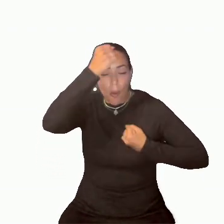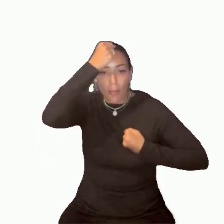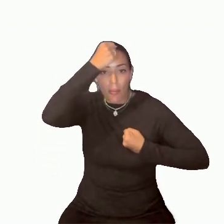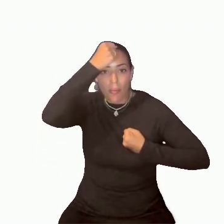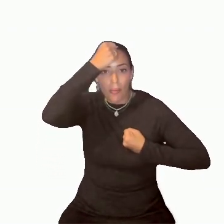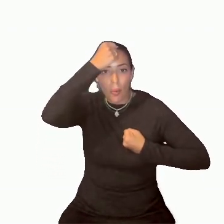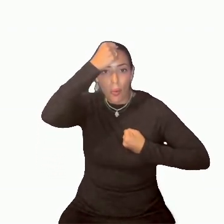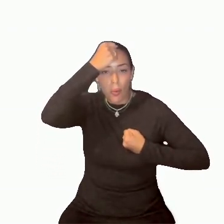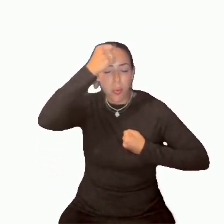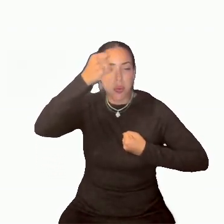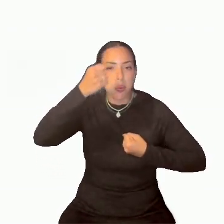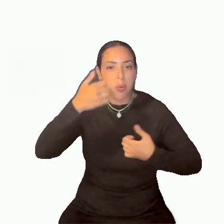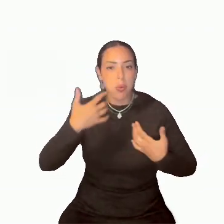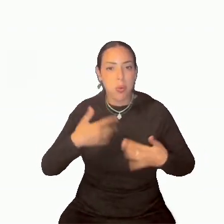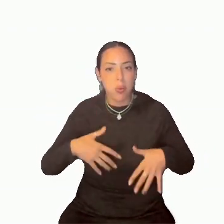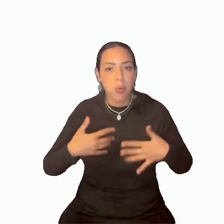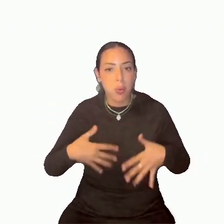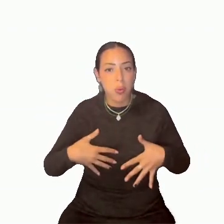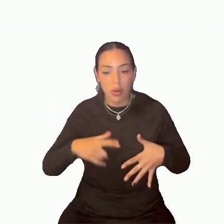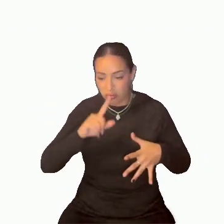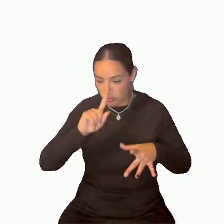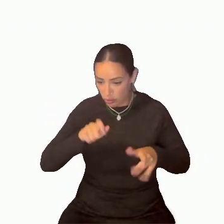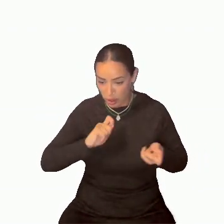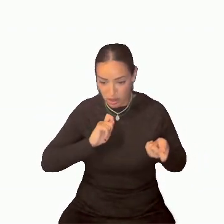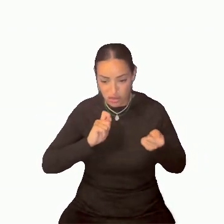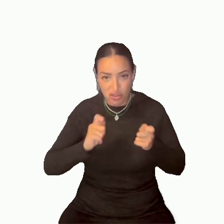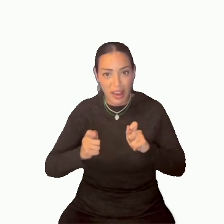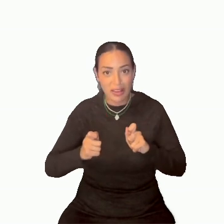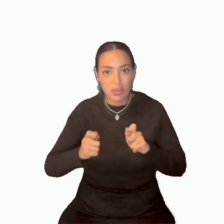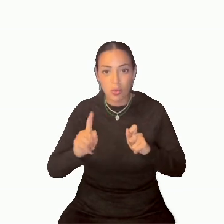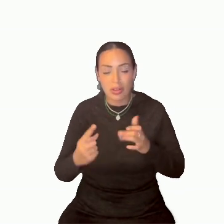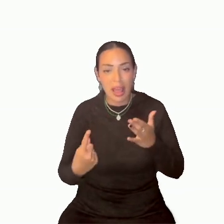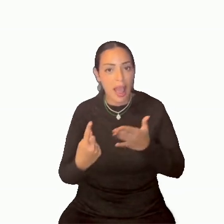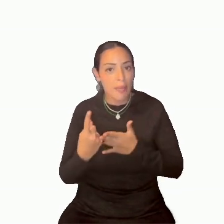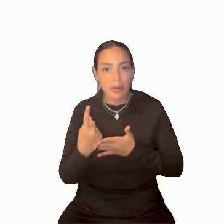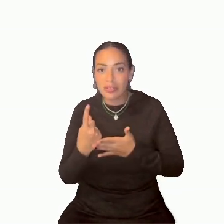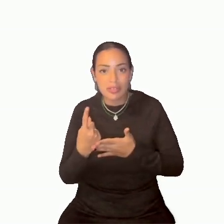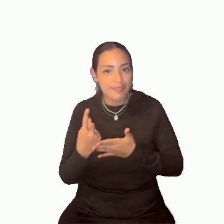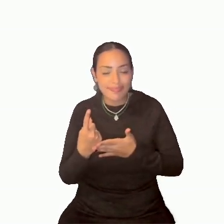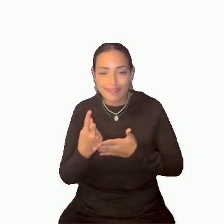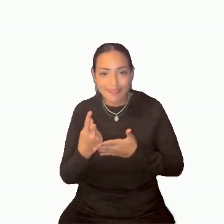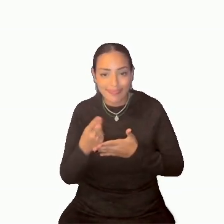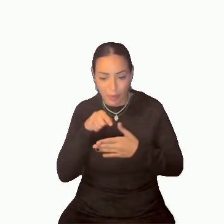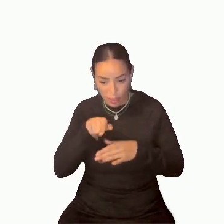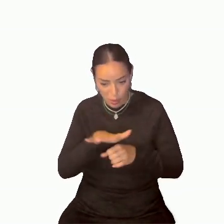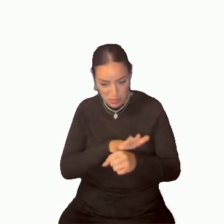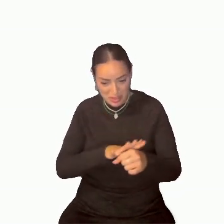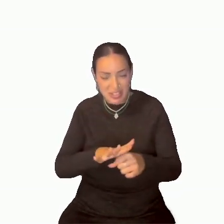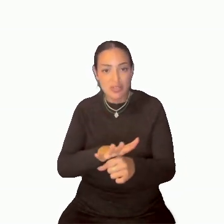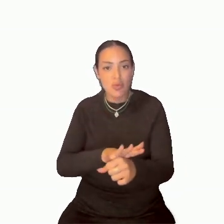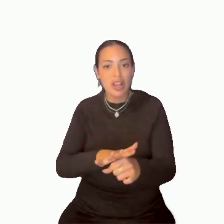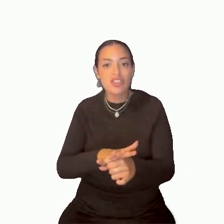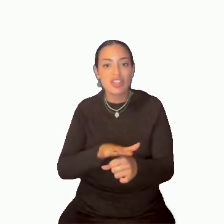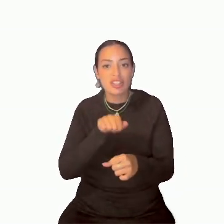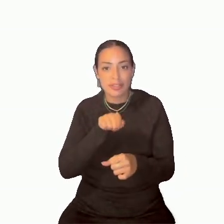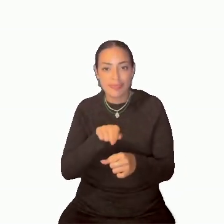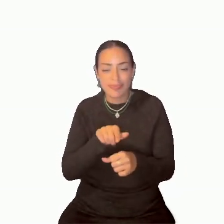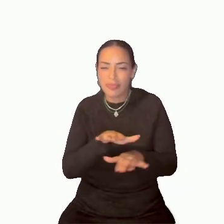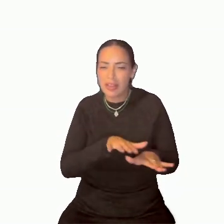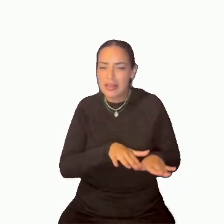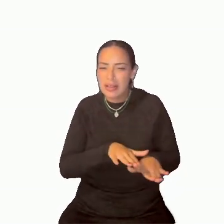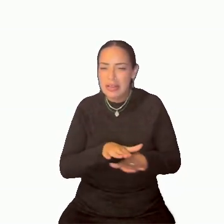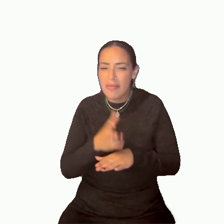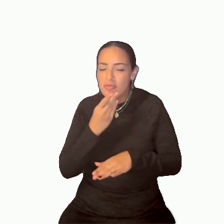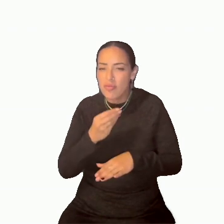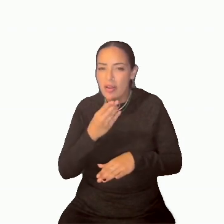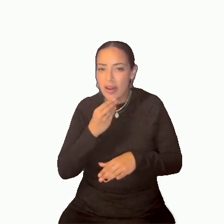minds. We are unable to change, reverse, or negotiate what has happened. And even in those situations where we can temporarily